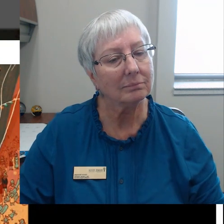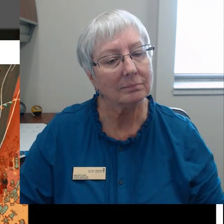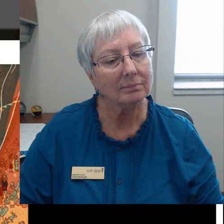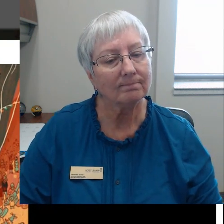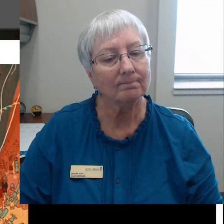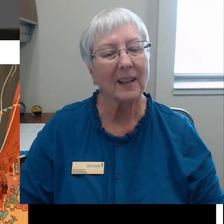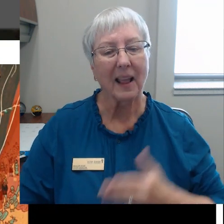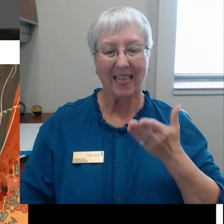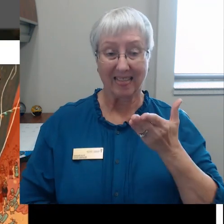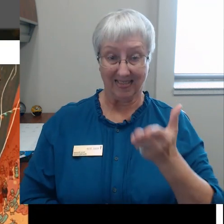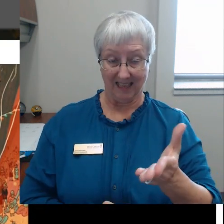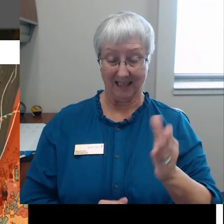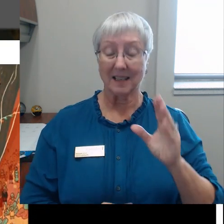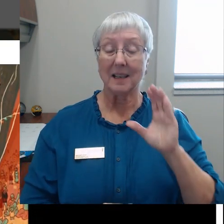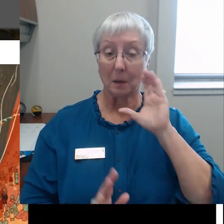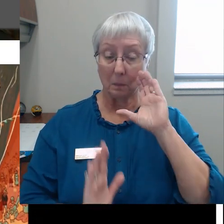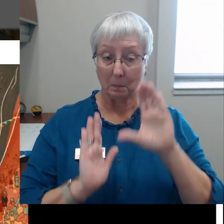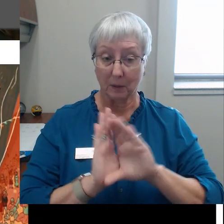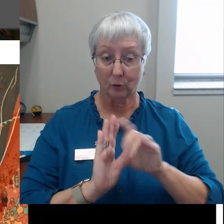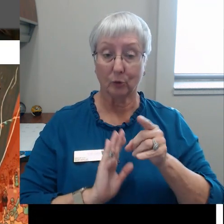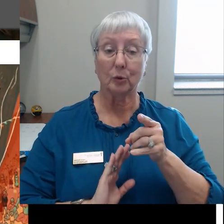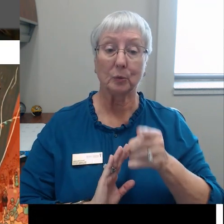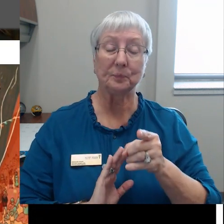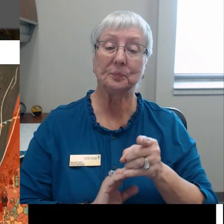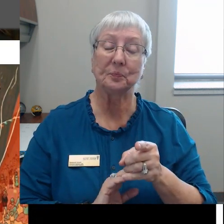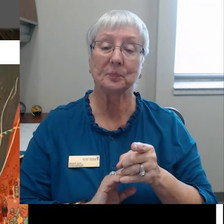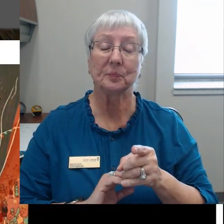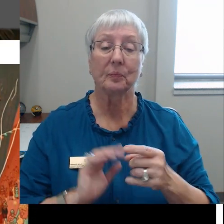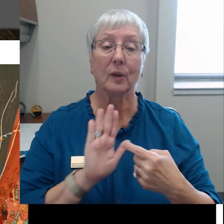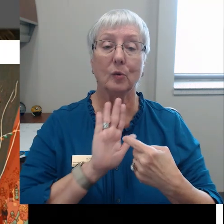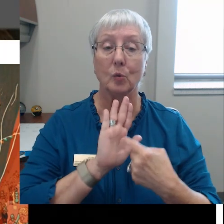though, as in these graphic images by Victor Nagai.